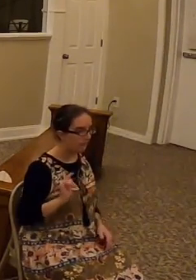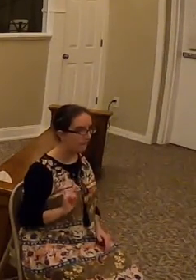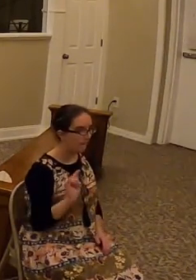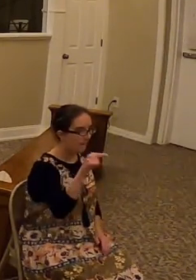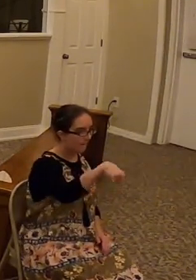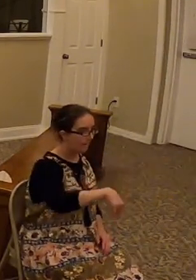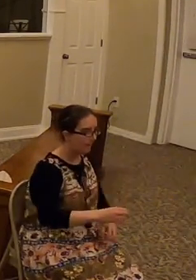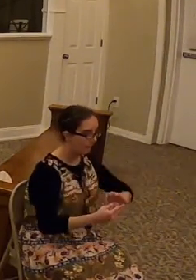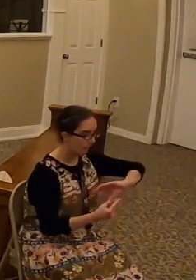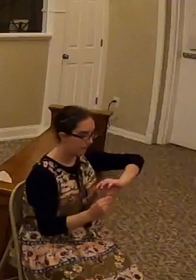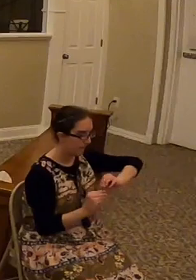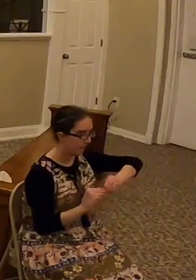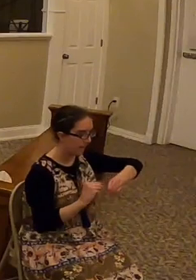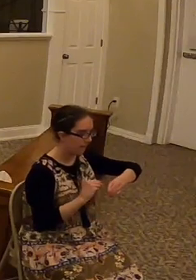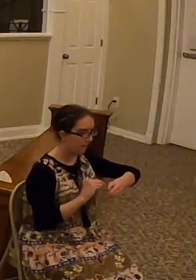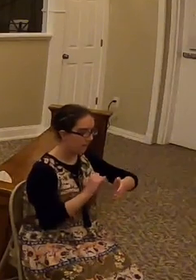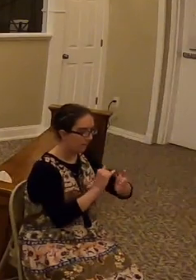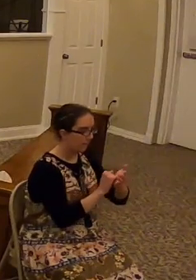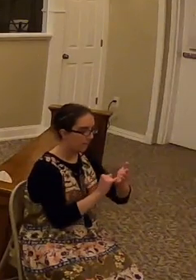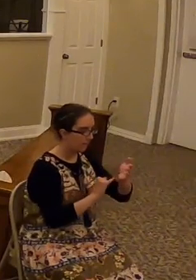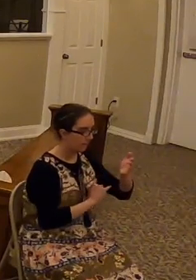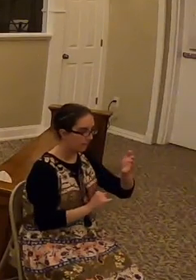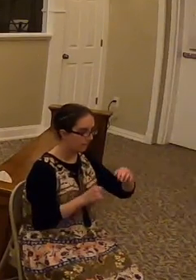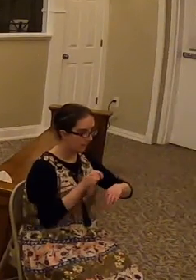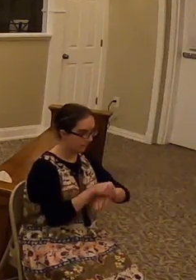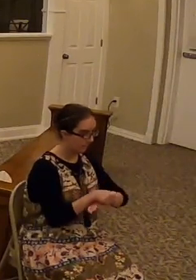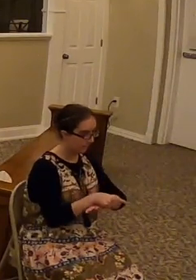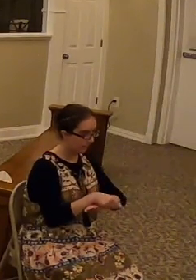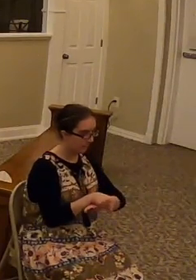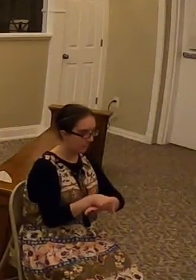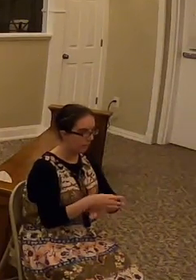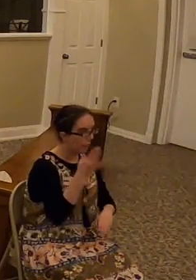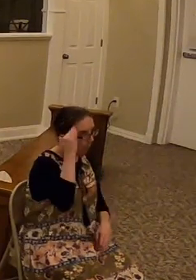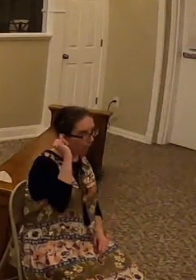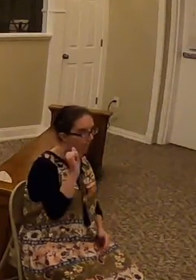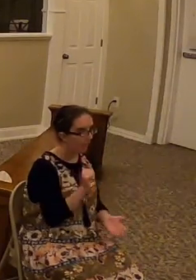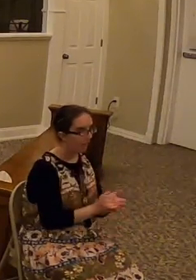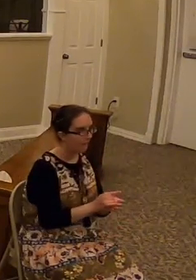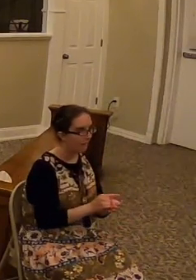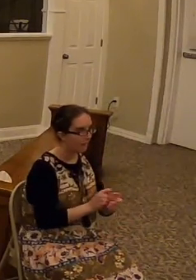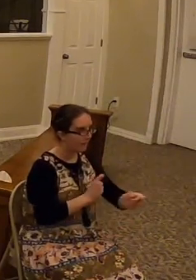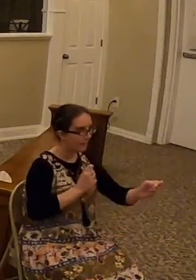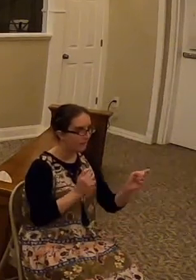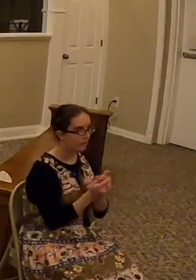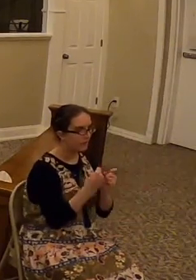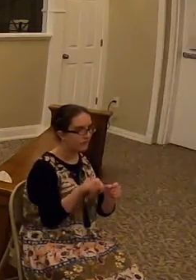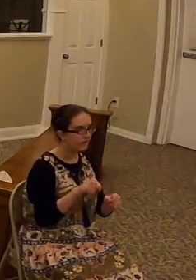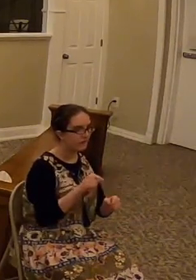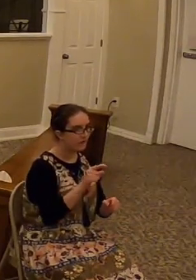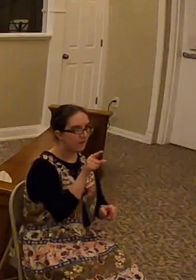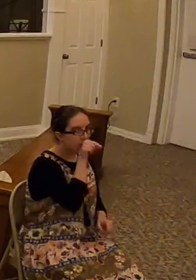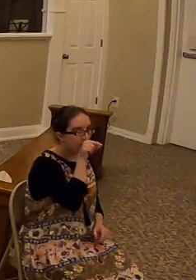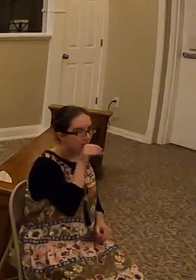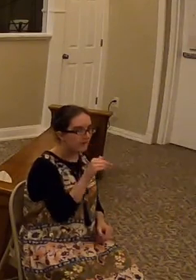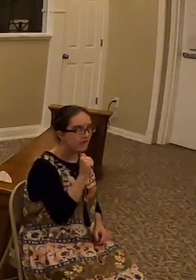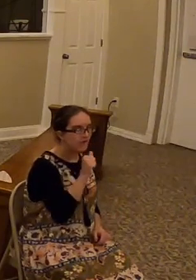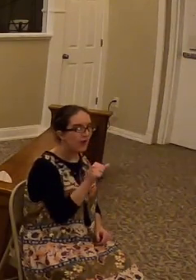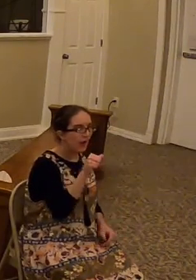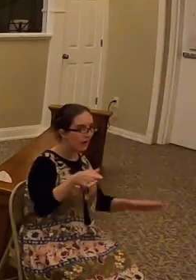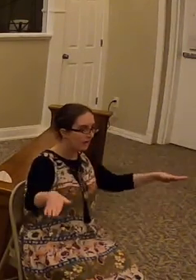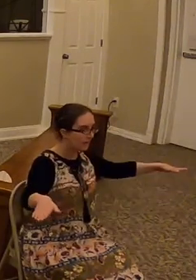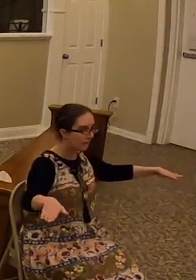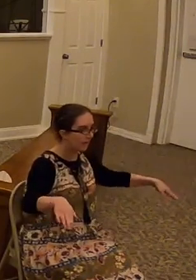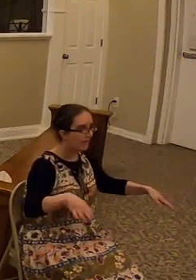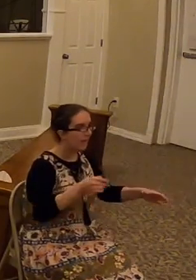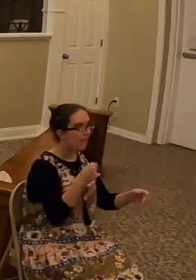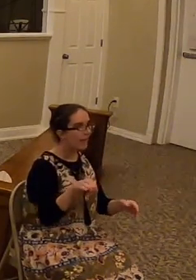they'll twist that little tail. If you watch, they'll twist that little tail. You know why? That turns the bird. And in his wings what